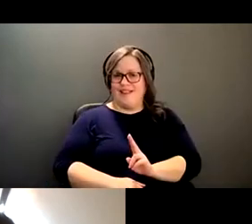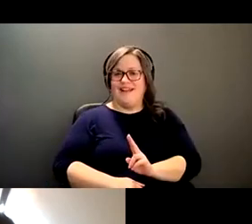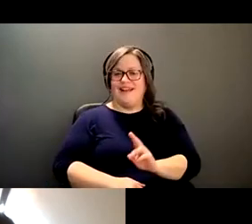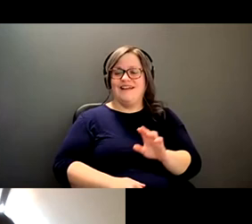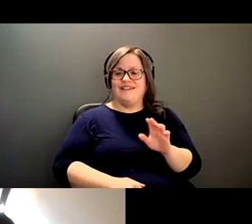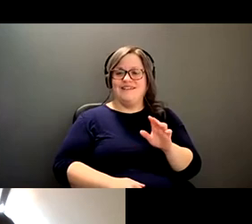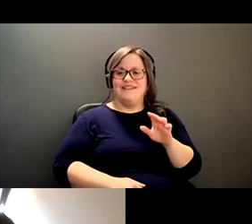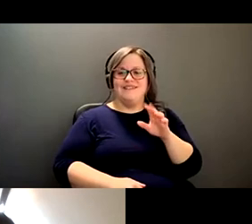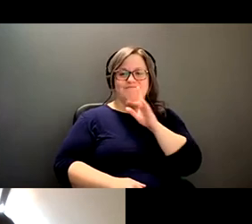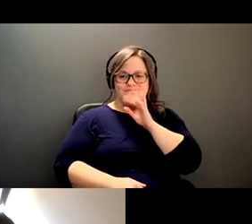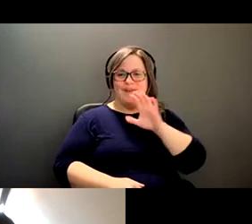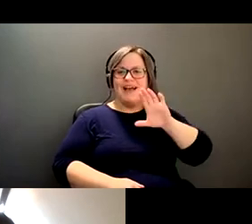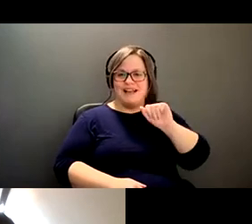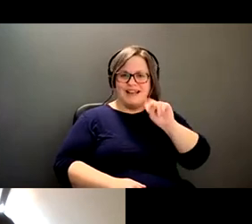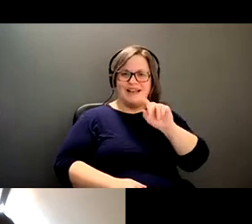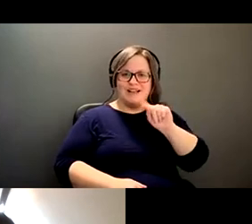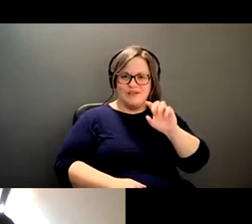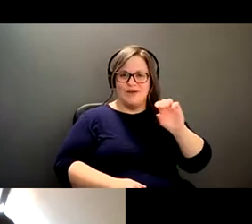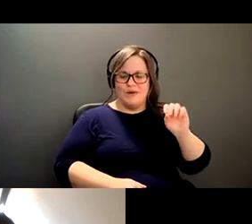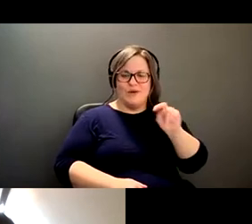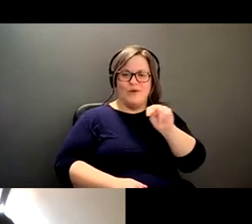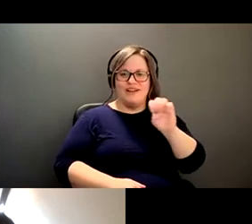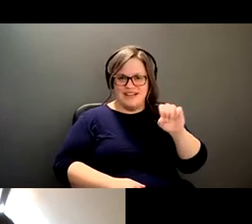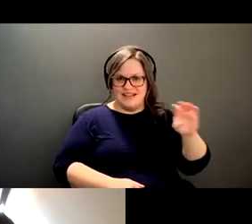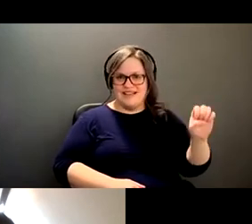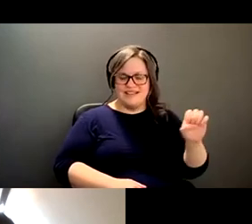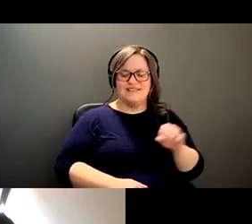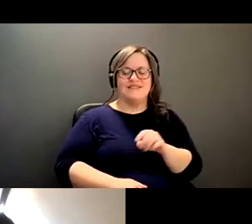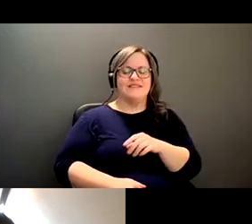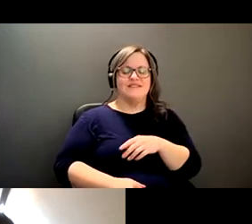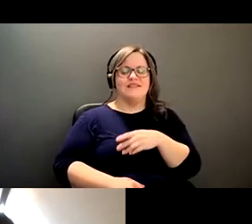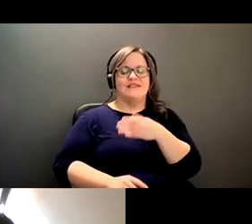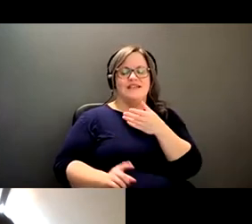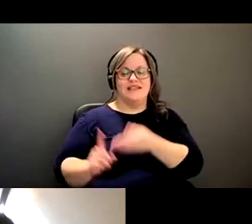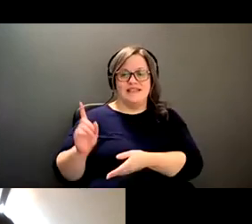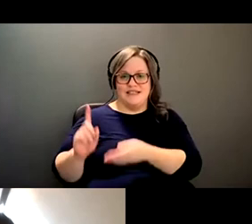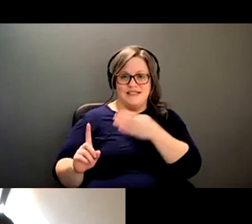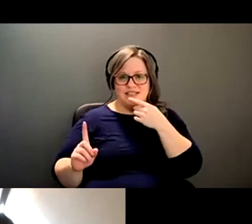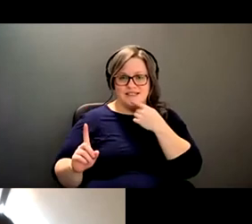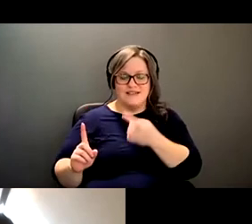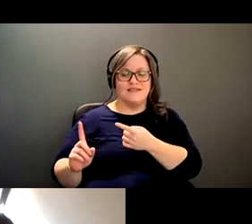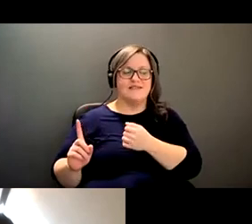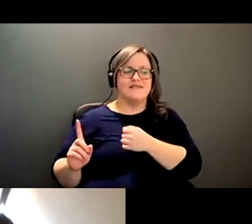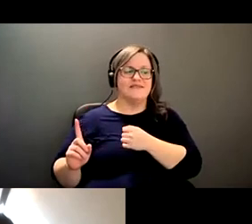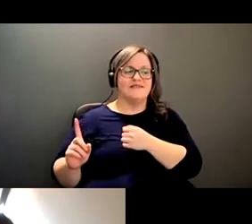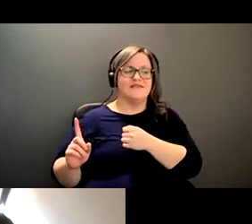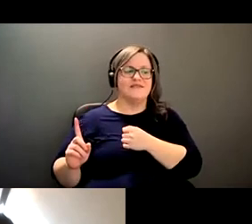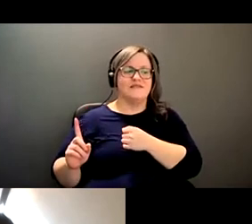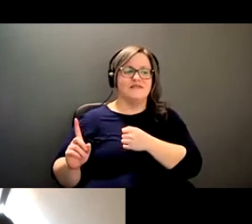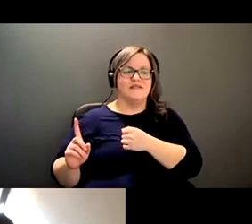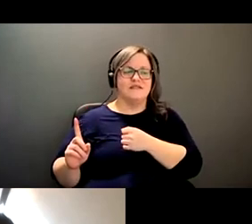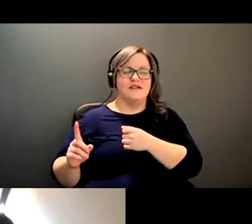Cantonese thing, where you always say like, writing text is not like in